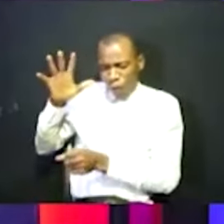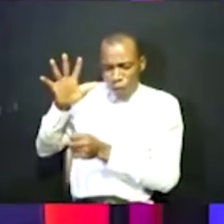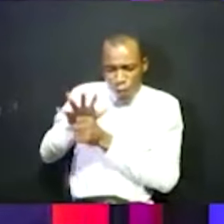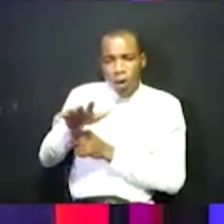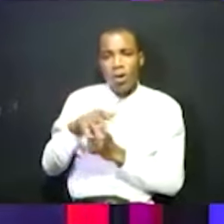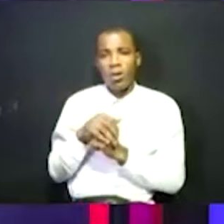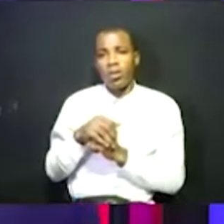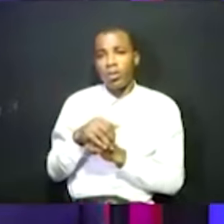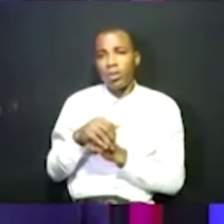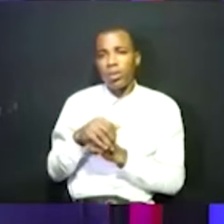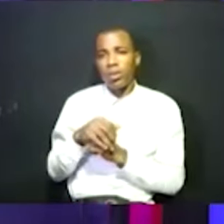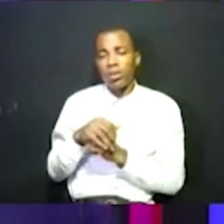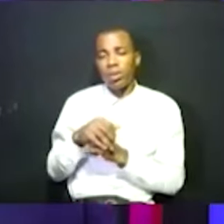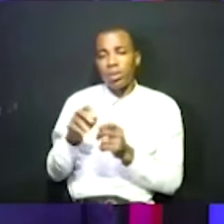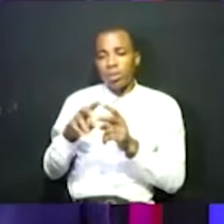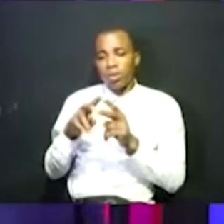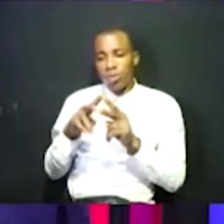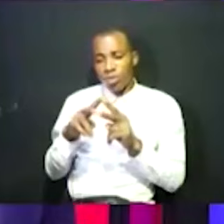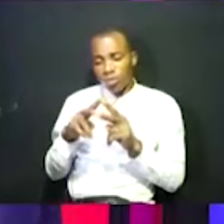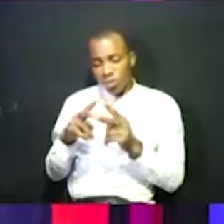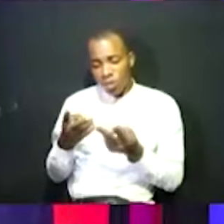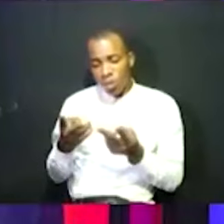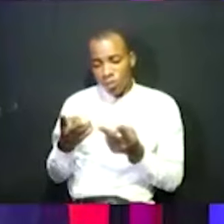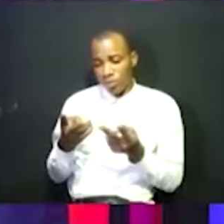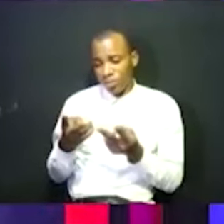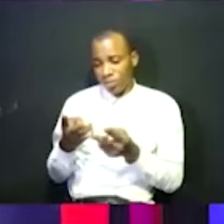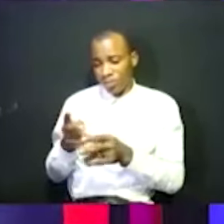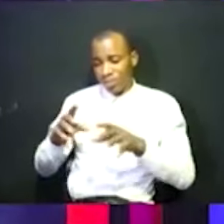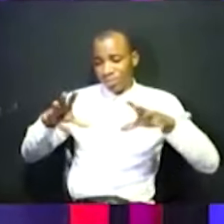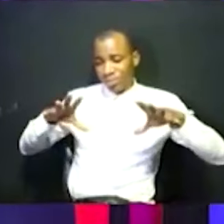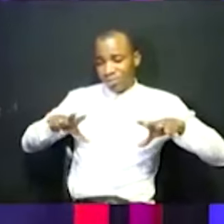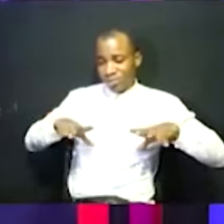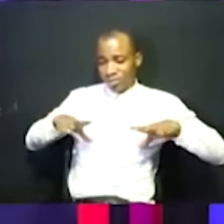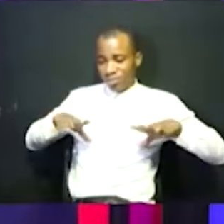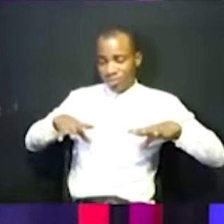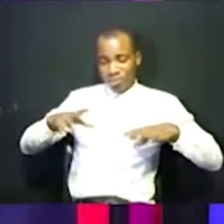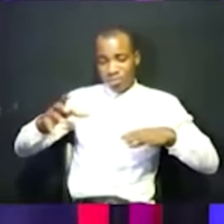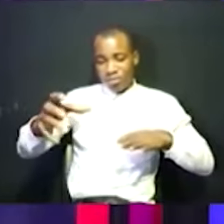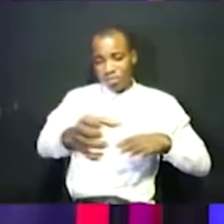So they brought in a Hungarian psychiatrist.